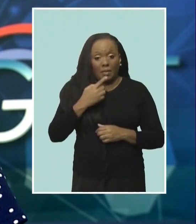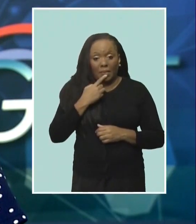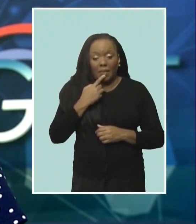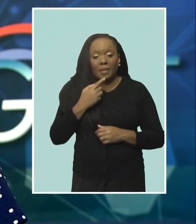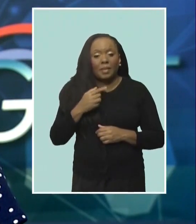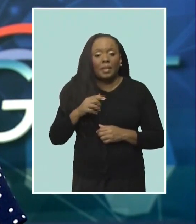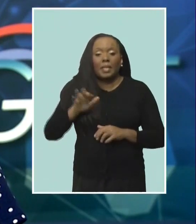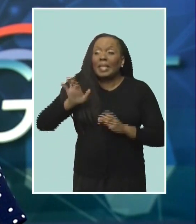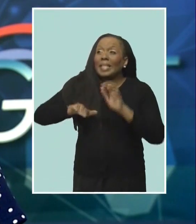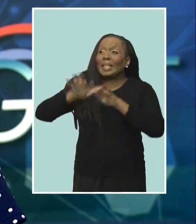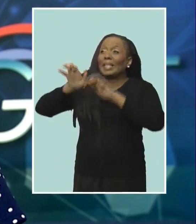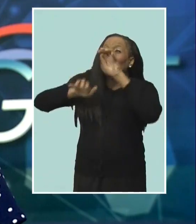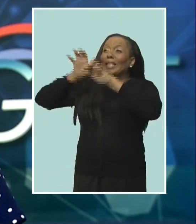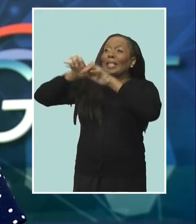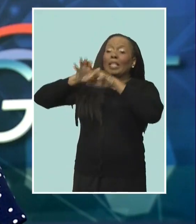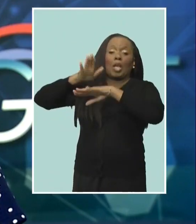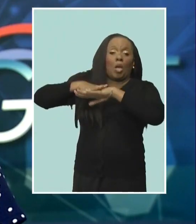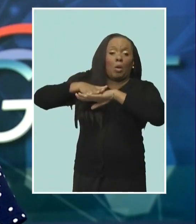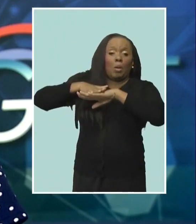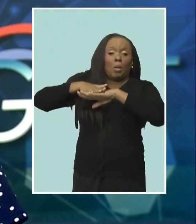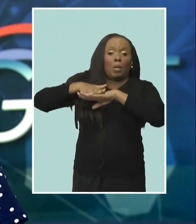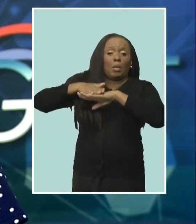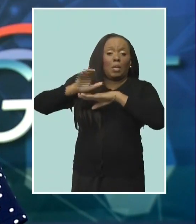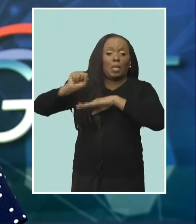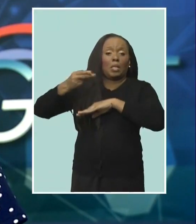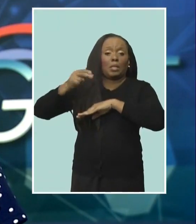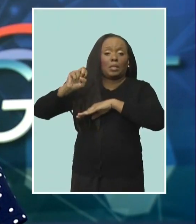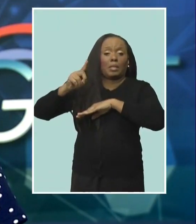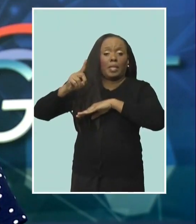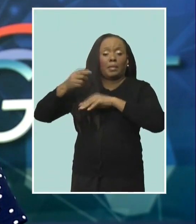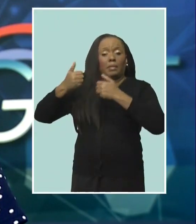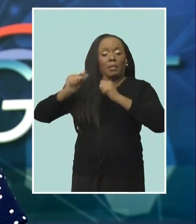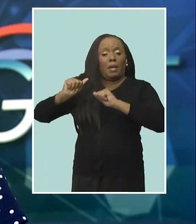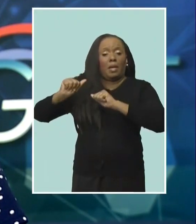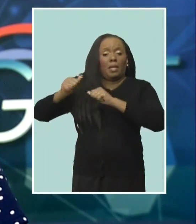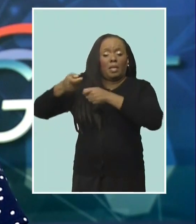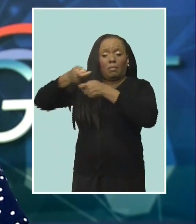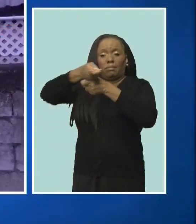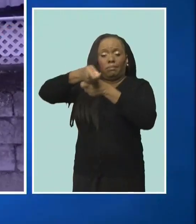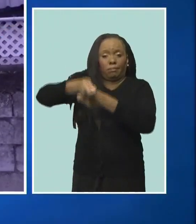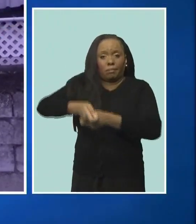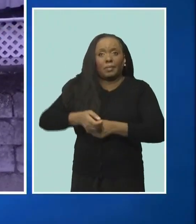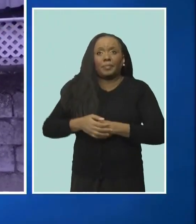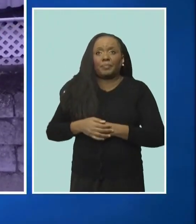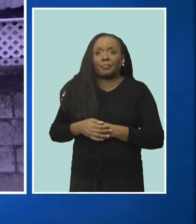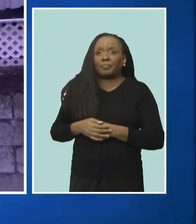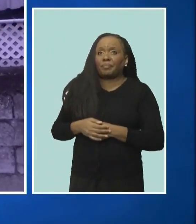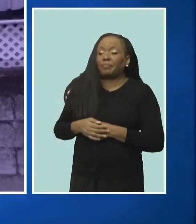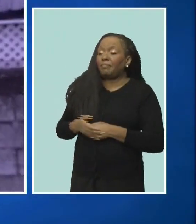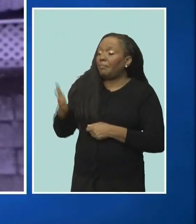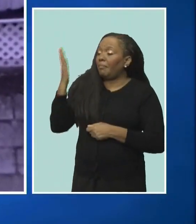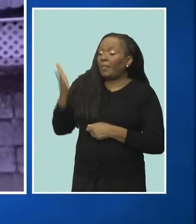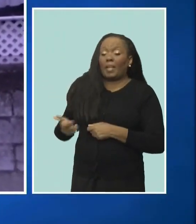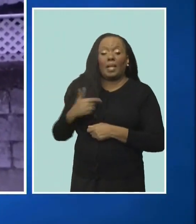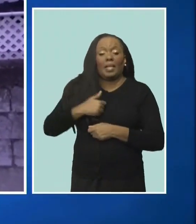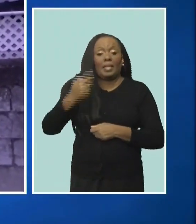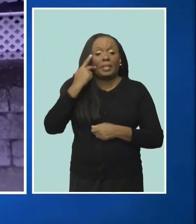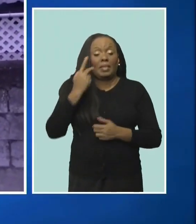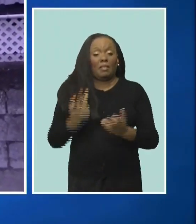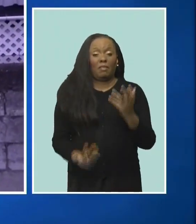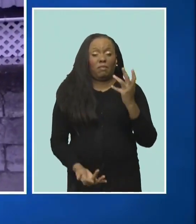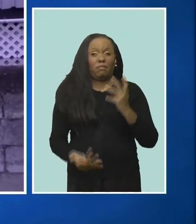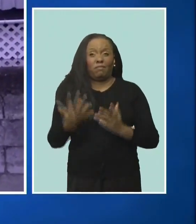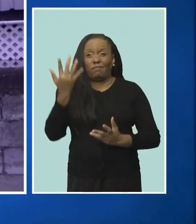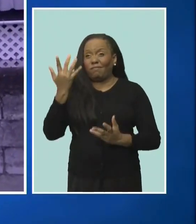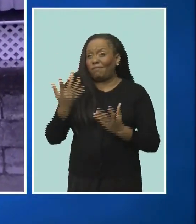he climbed on a shed after securing a hose to tackle the blaze. I was able to see the fire burning. It was